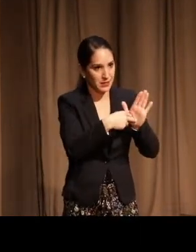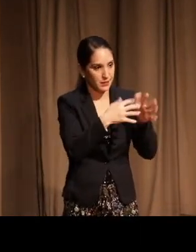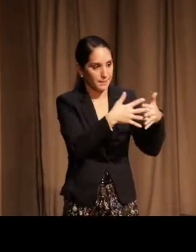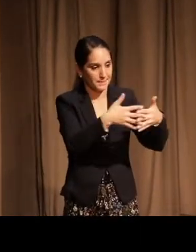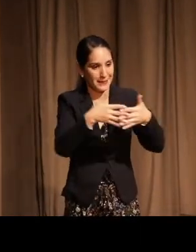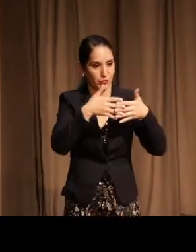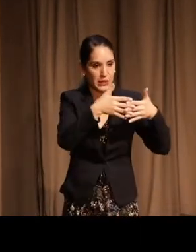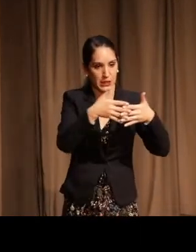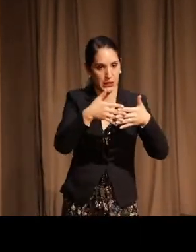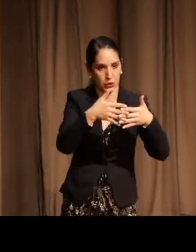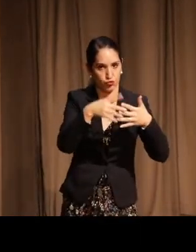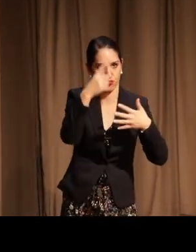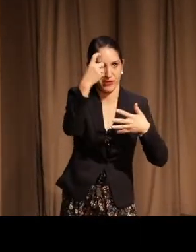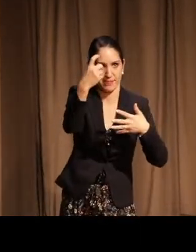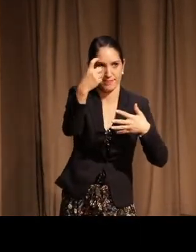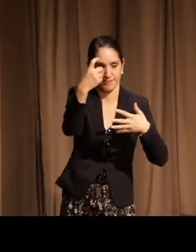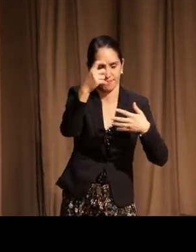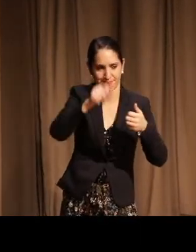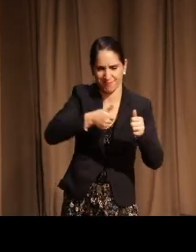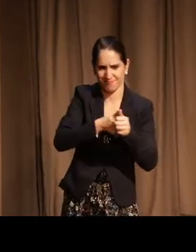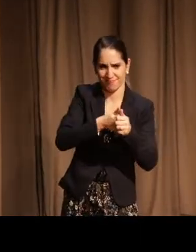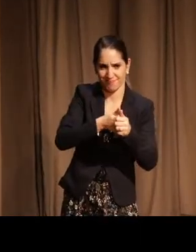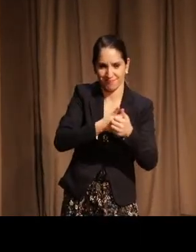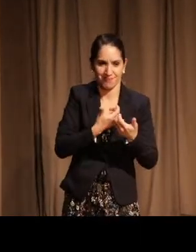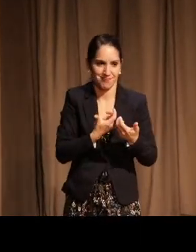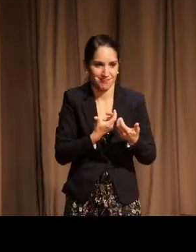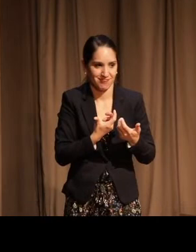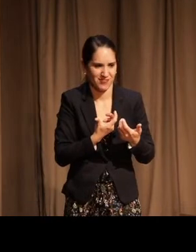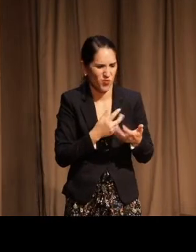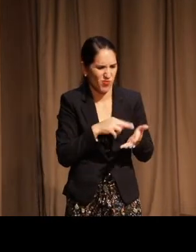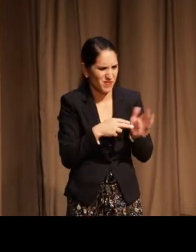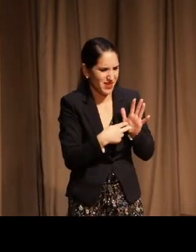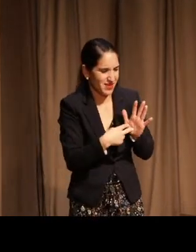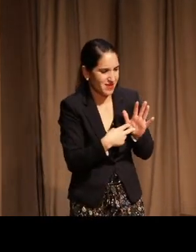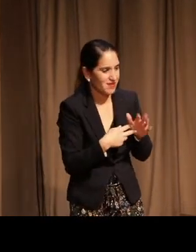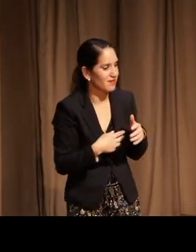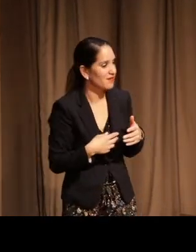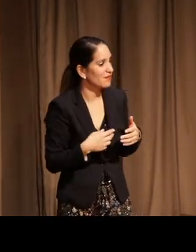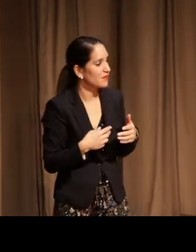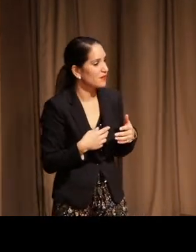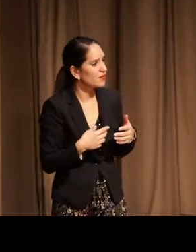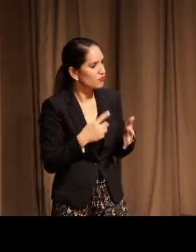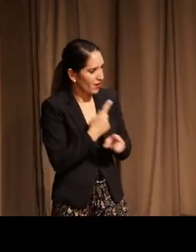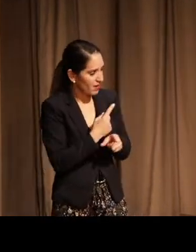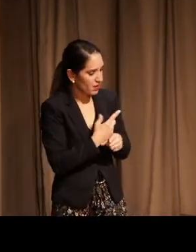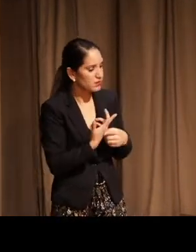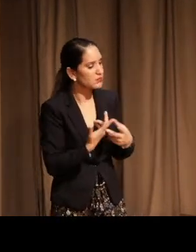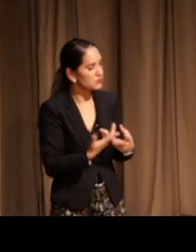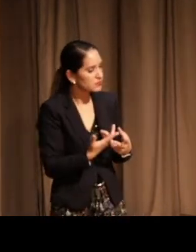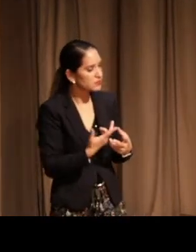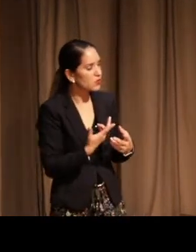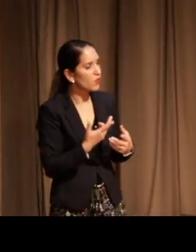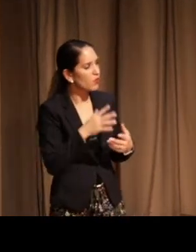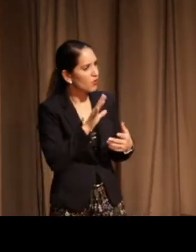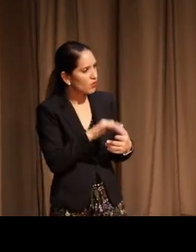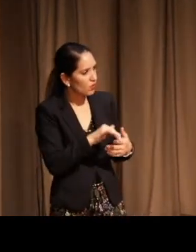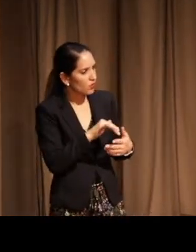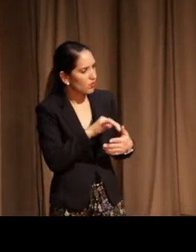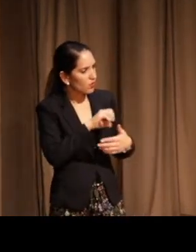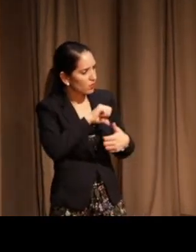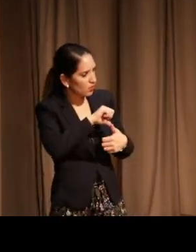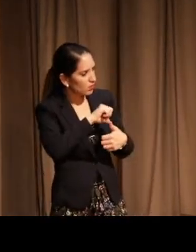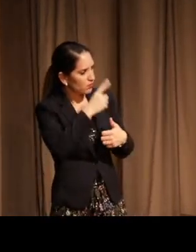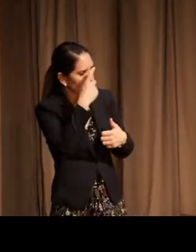more around this idea of capitalism in a way, right? And then what is the South American dream? What are